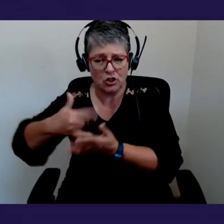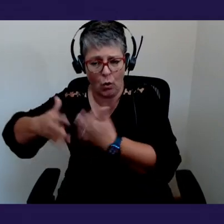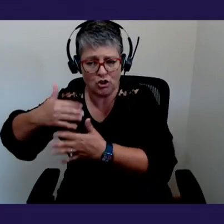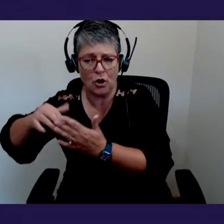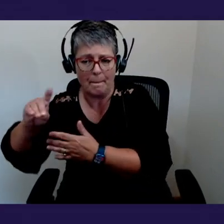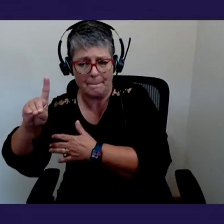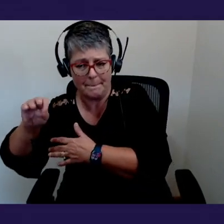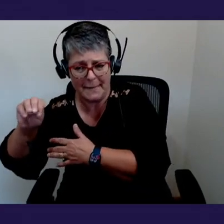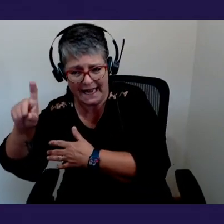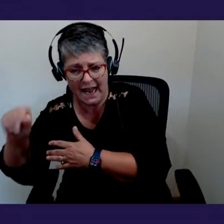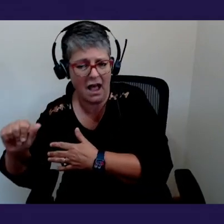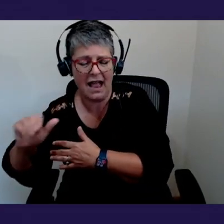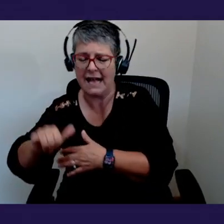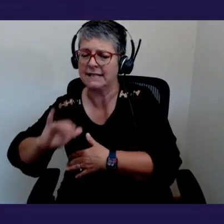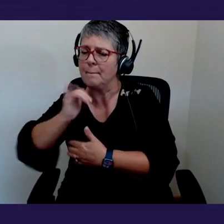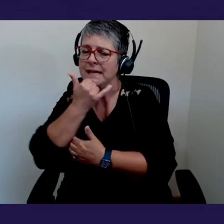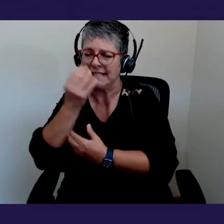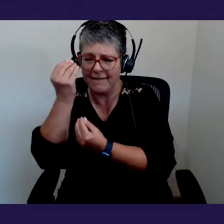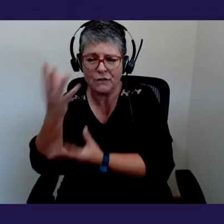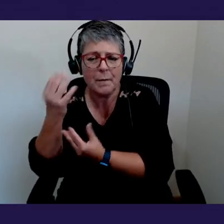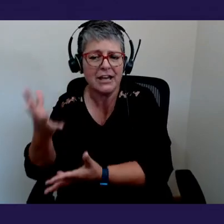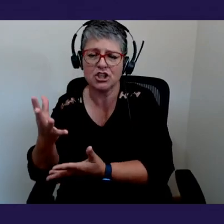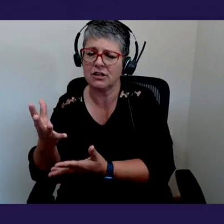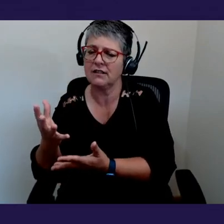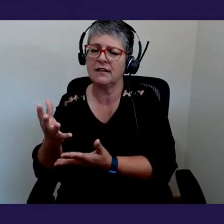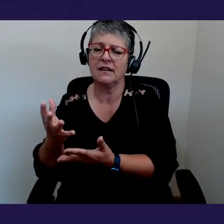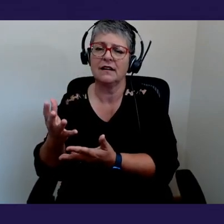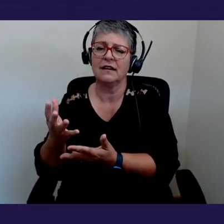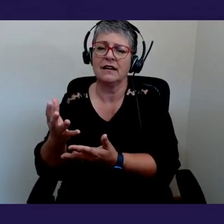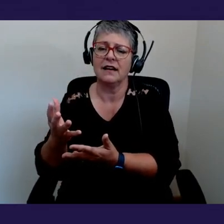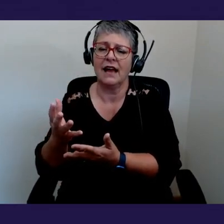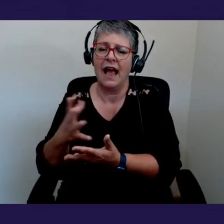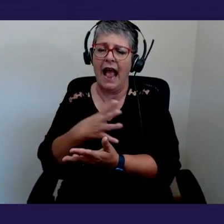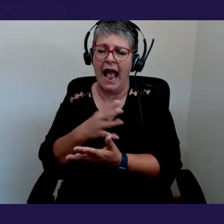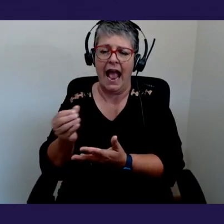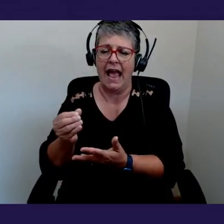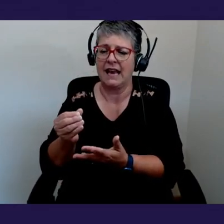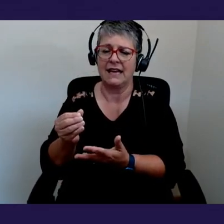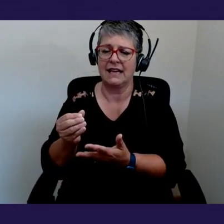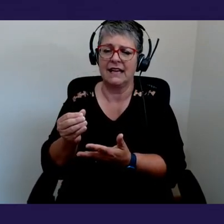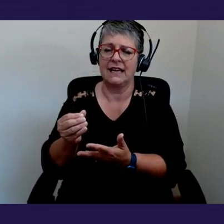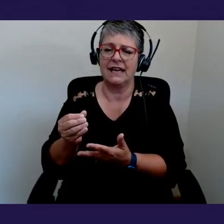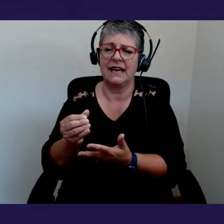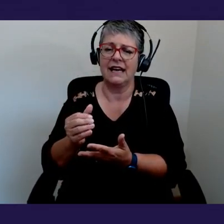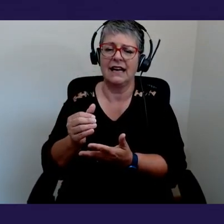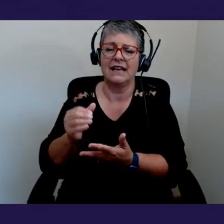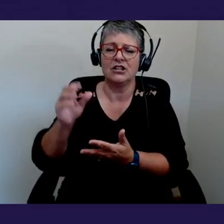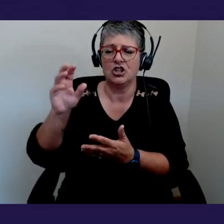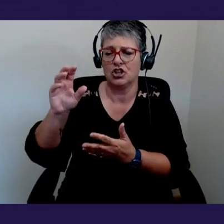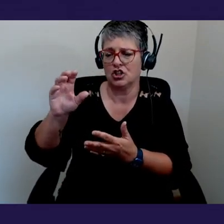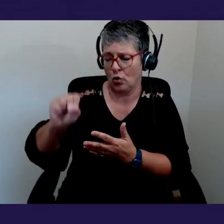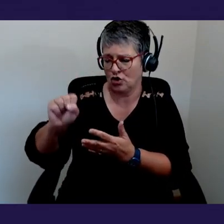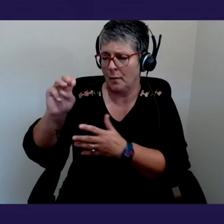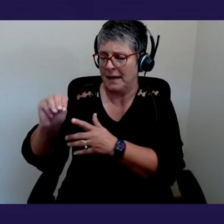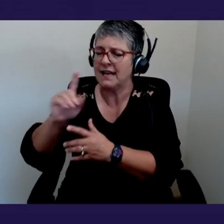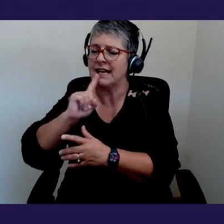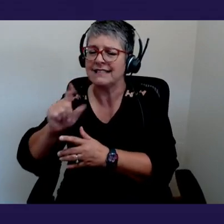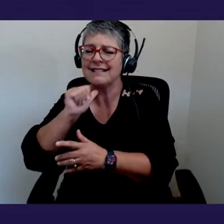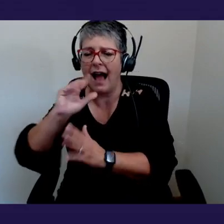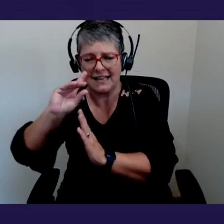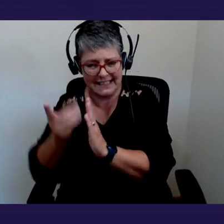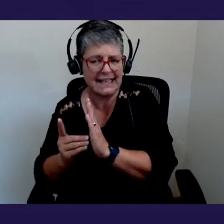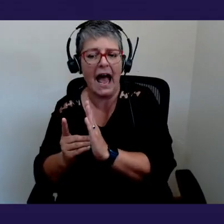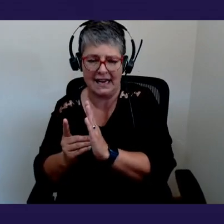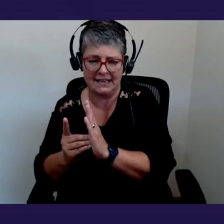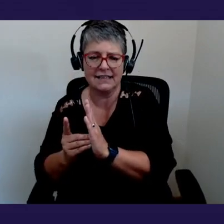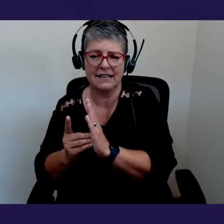up misinformation on social media platforms and media, and it's fundamentally not designed to robustly measure what information people are